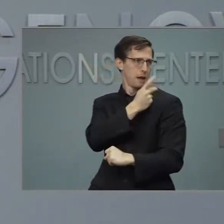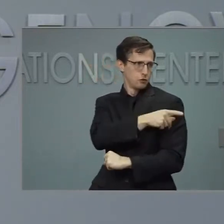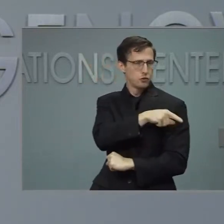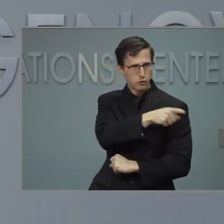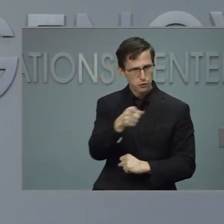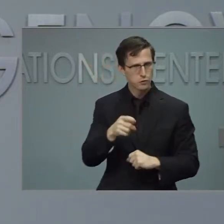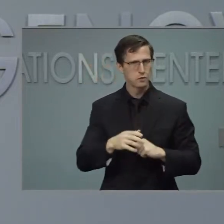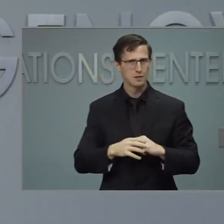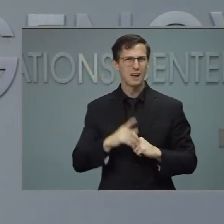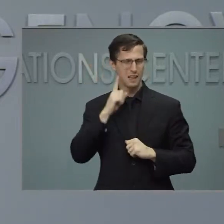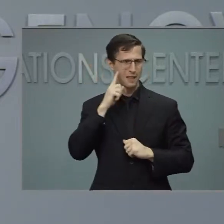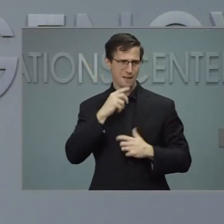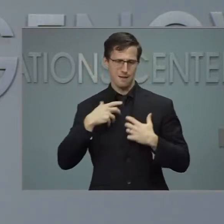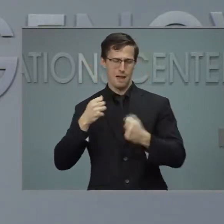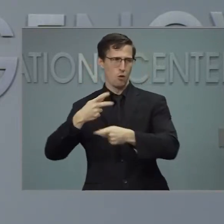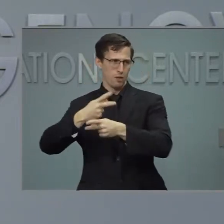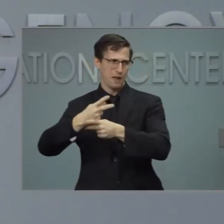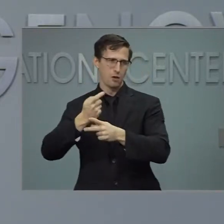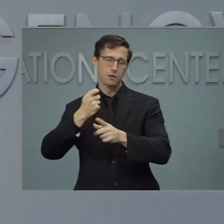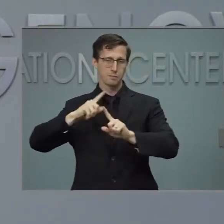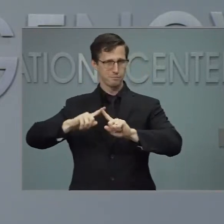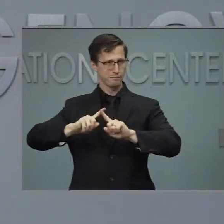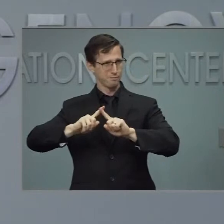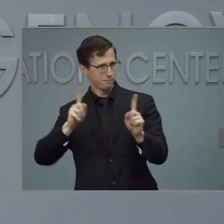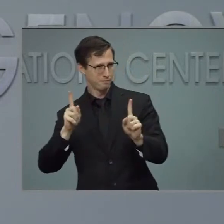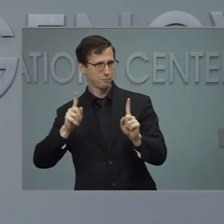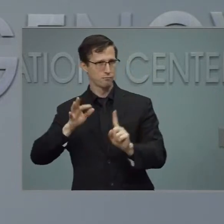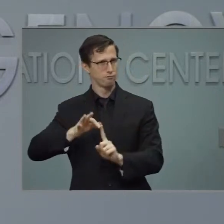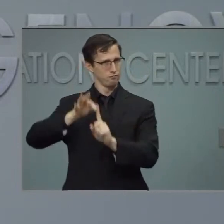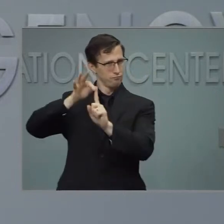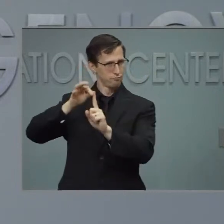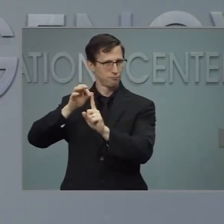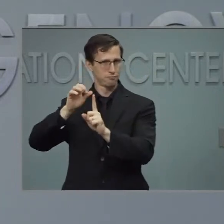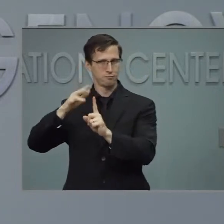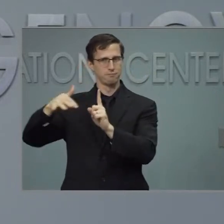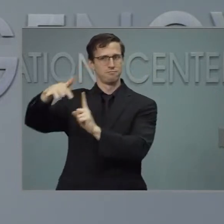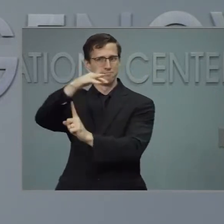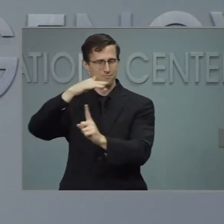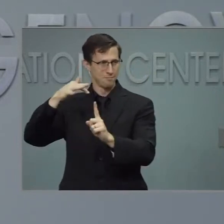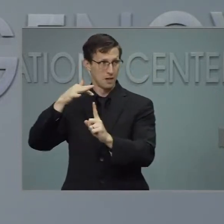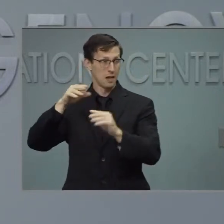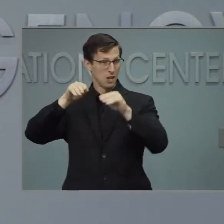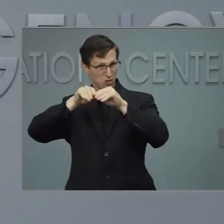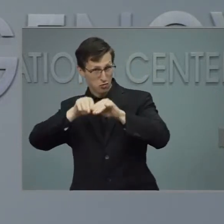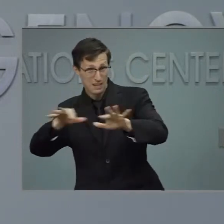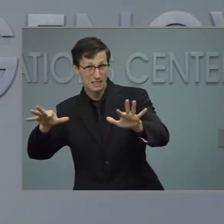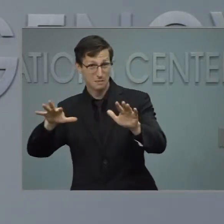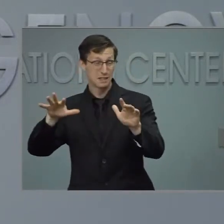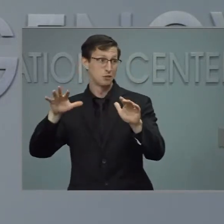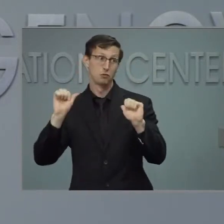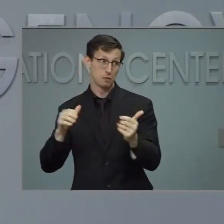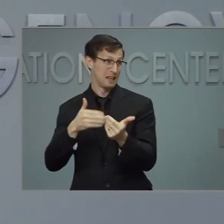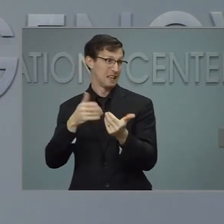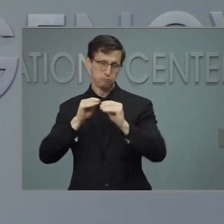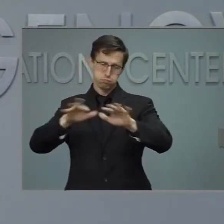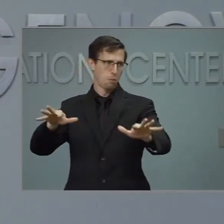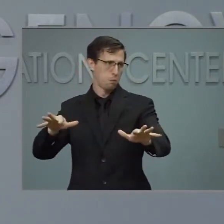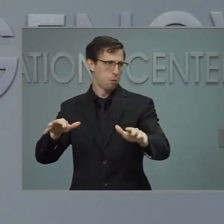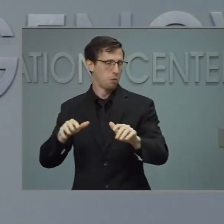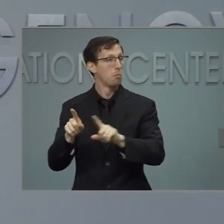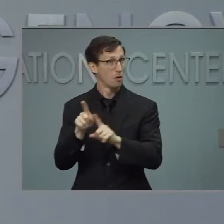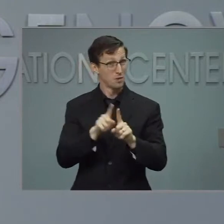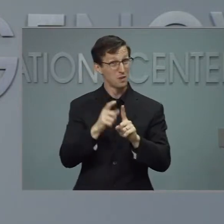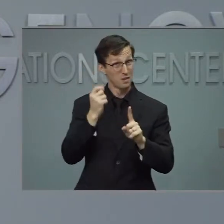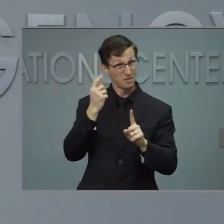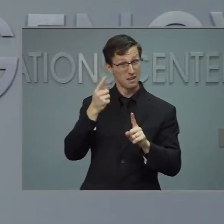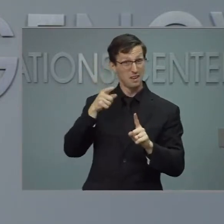is a unique space where there is high risk of transmissibility as well as folks who are medically frail and very